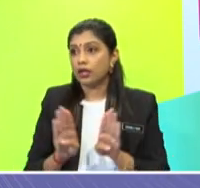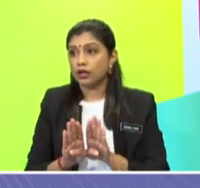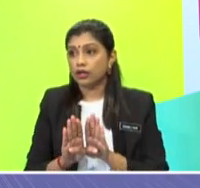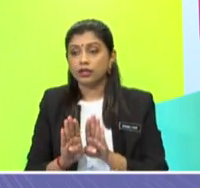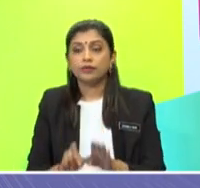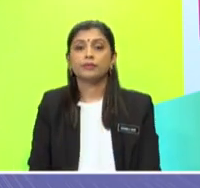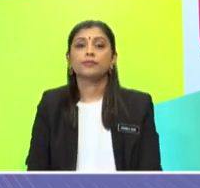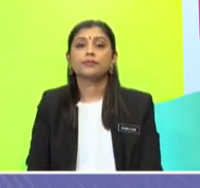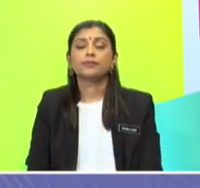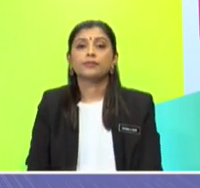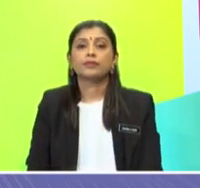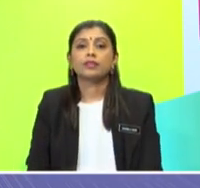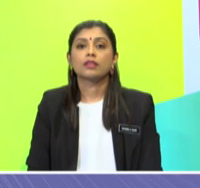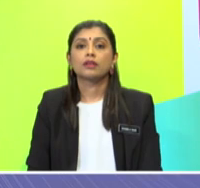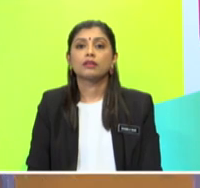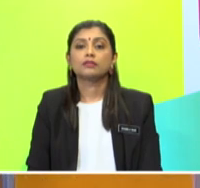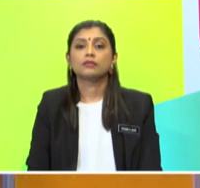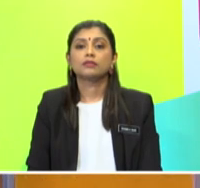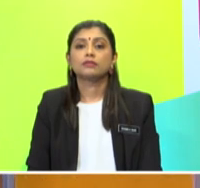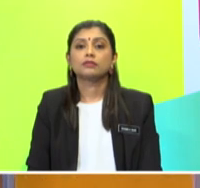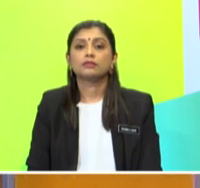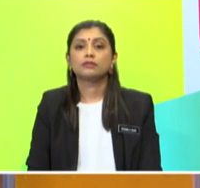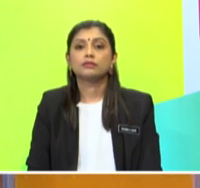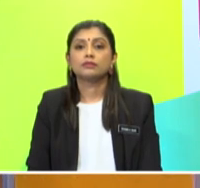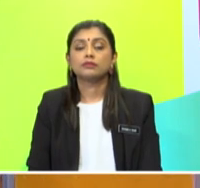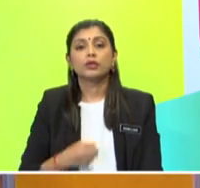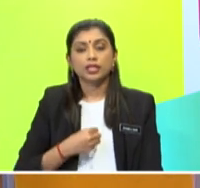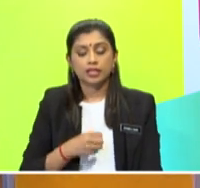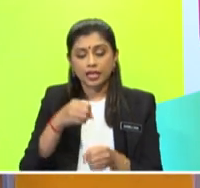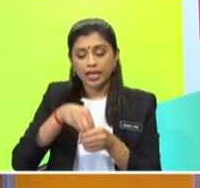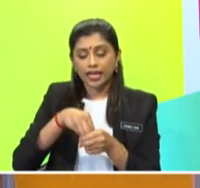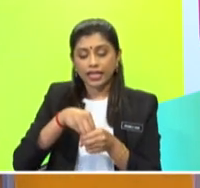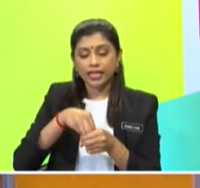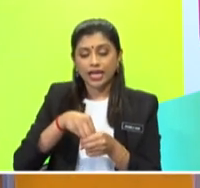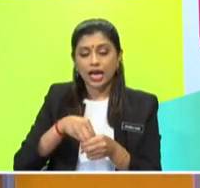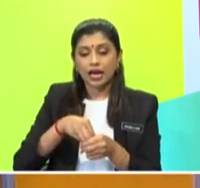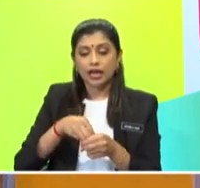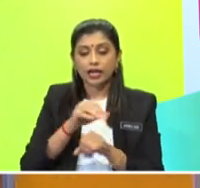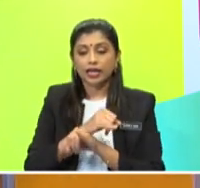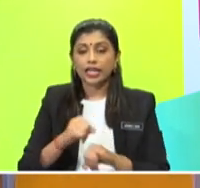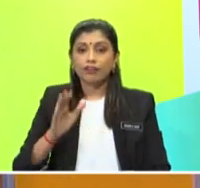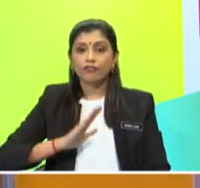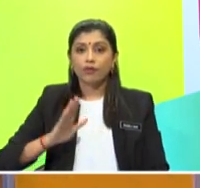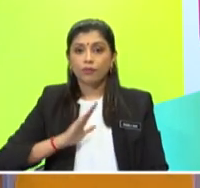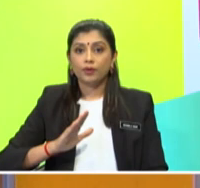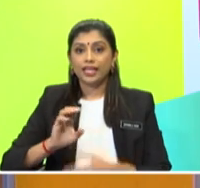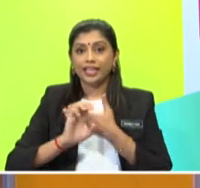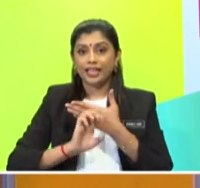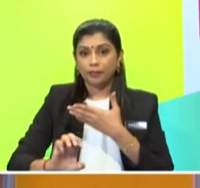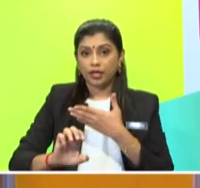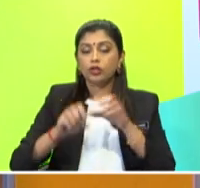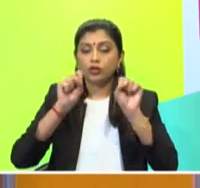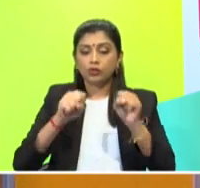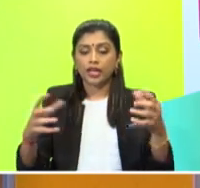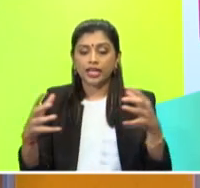for informal email writing, we accept contractions. Okay. All right? Yeah. So example of contractions would be just be,